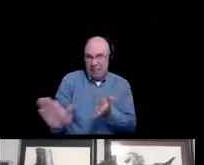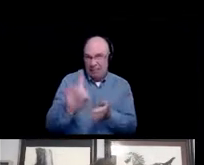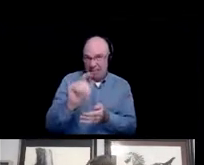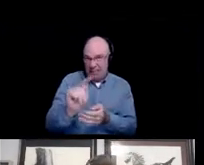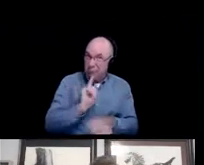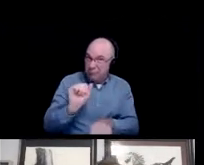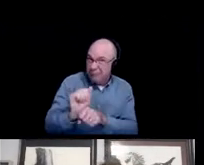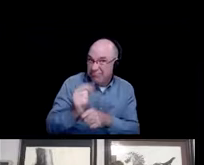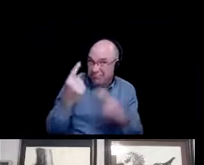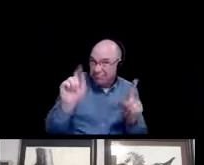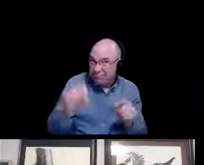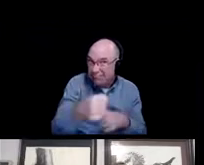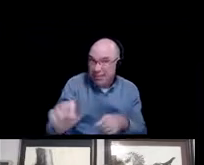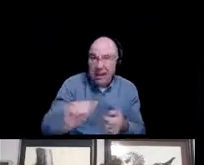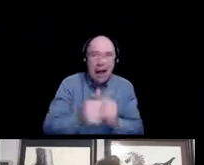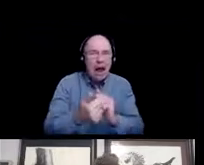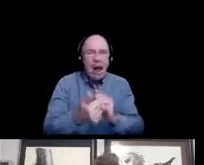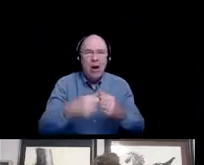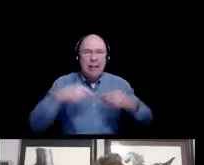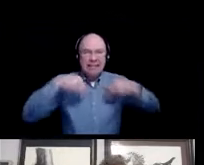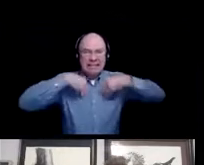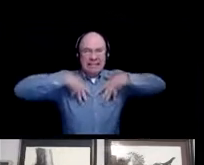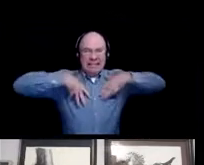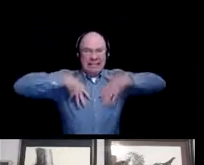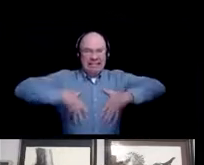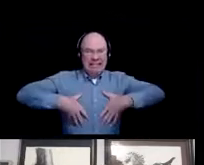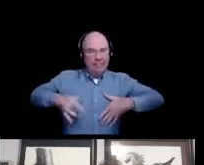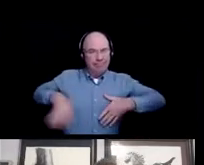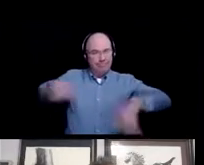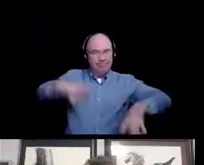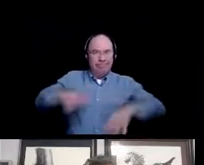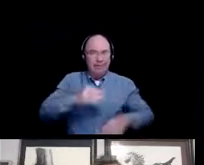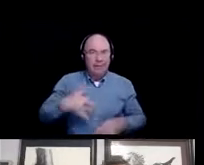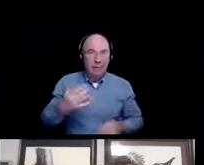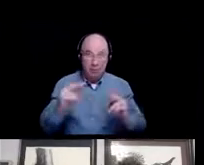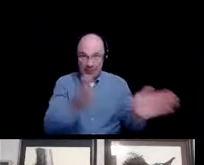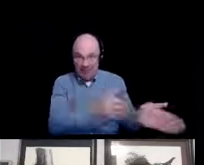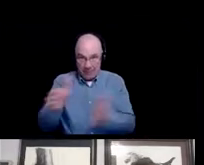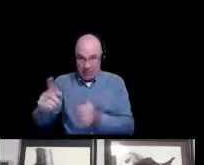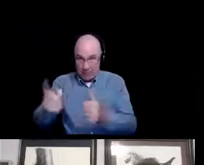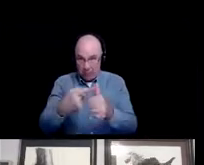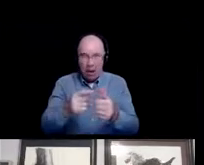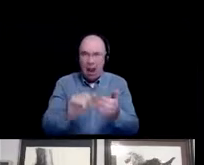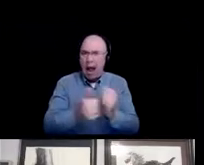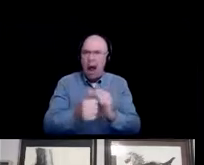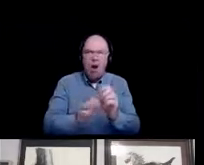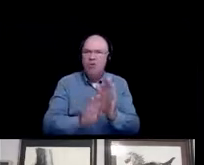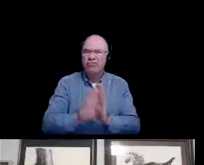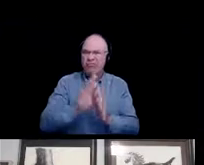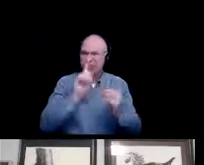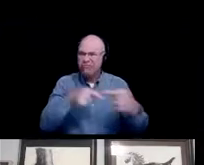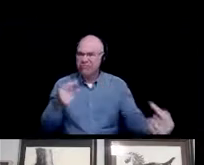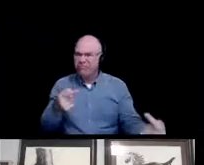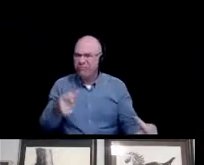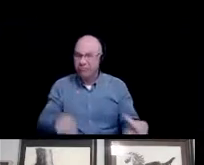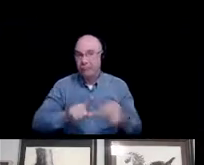work? How can you get rid of those and heal them? So let's talk about first, how do you develop a food allergy? Well, it